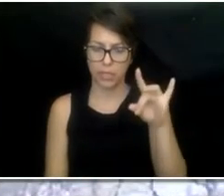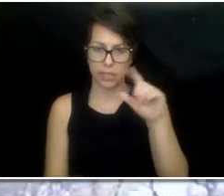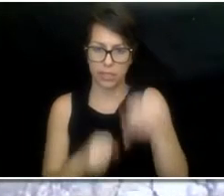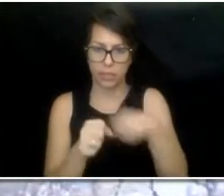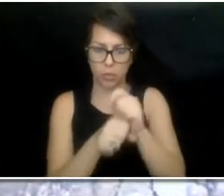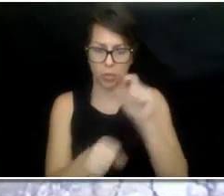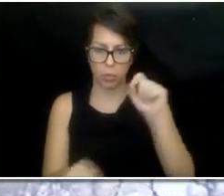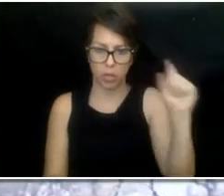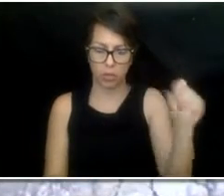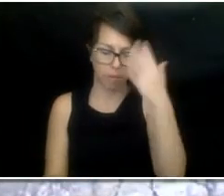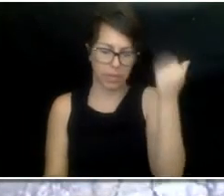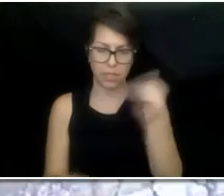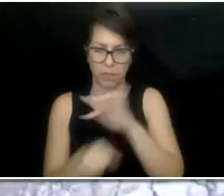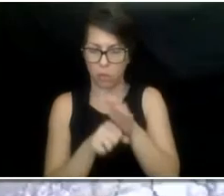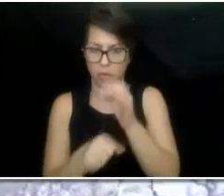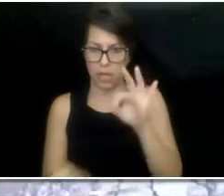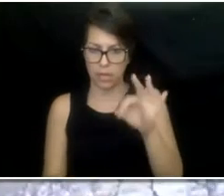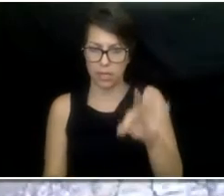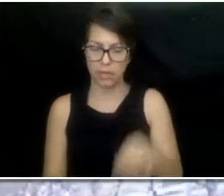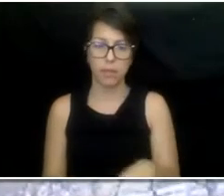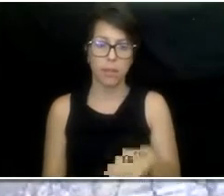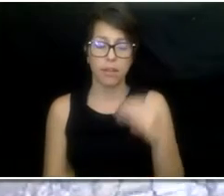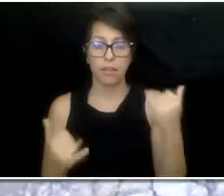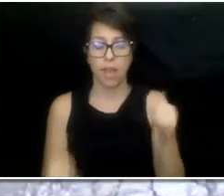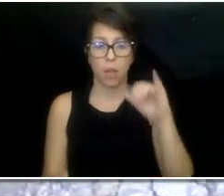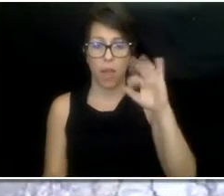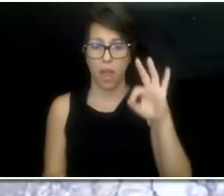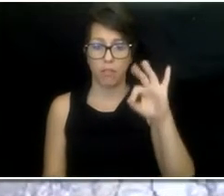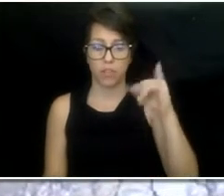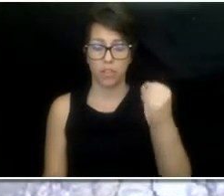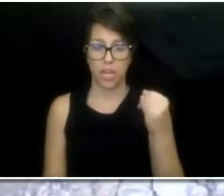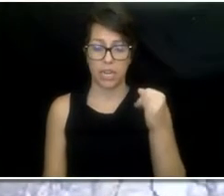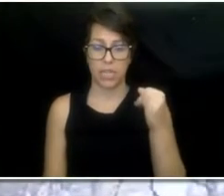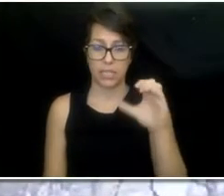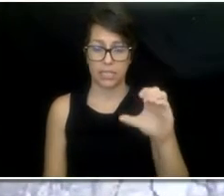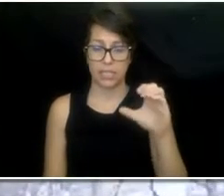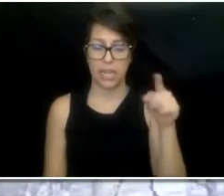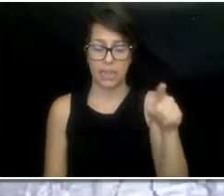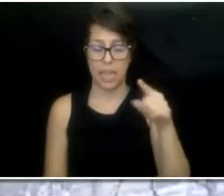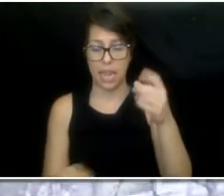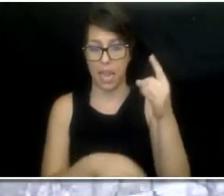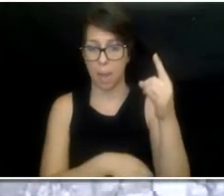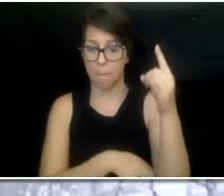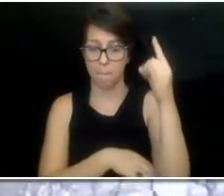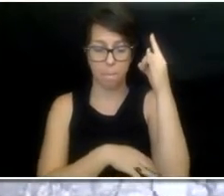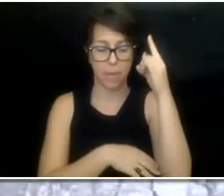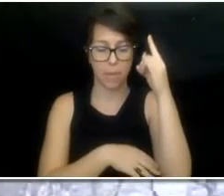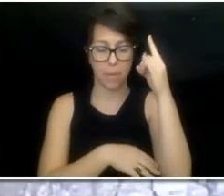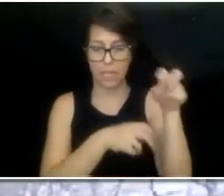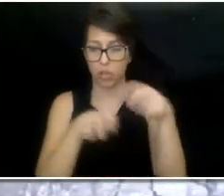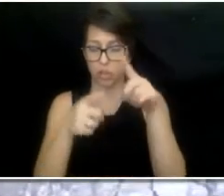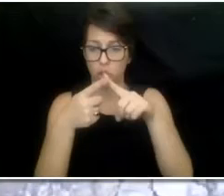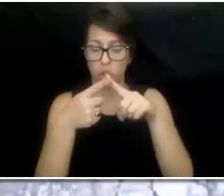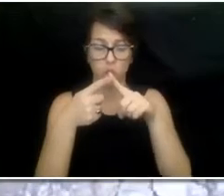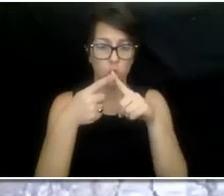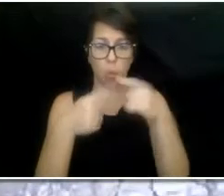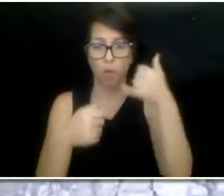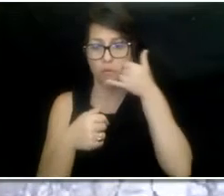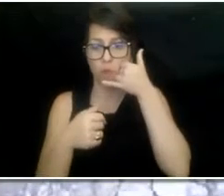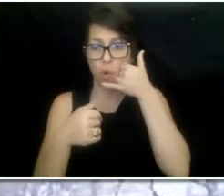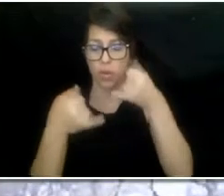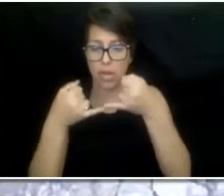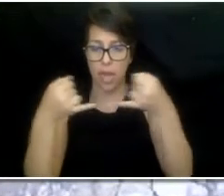staff and our Frontline City contracted staff from safe Horizon and they are able to directly link clients